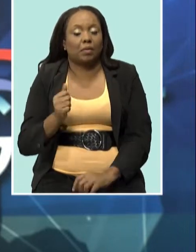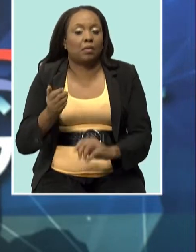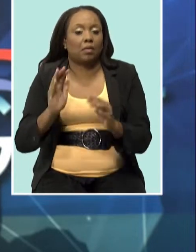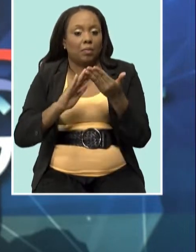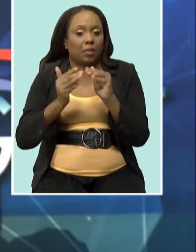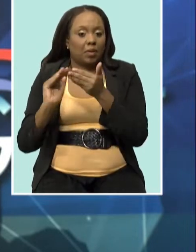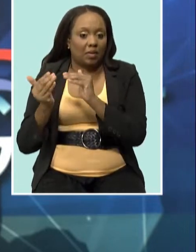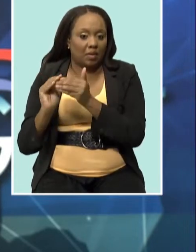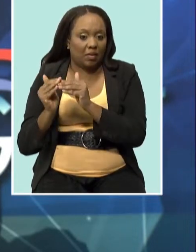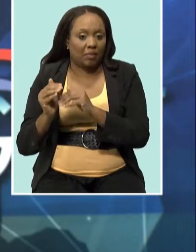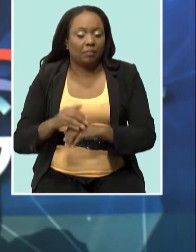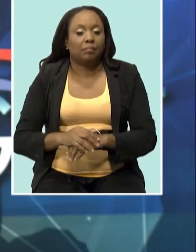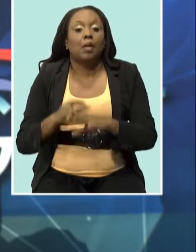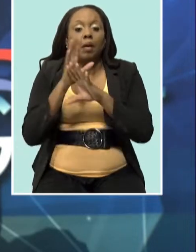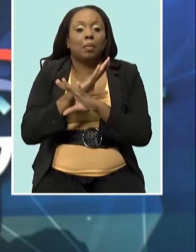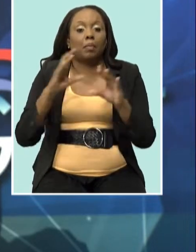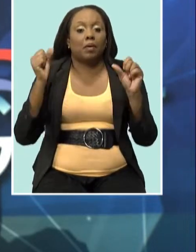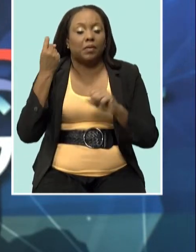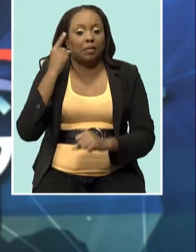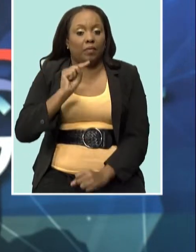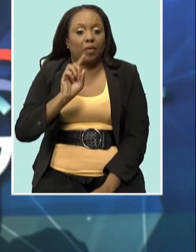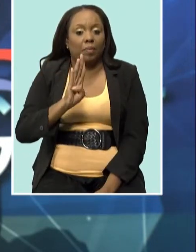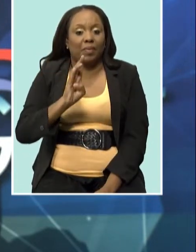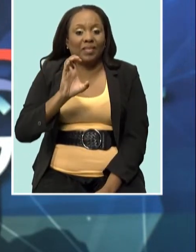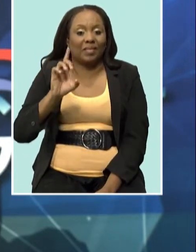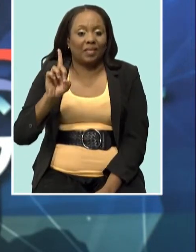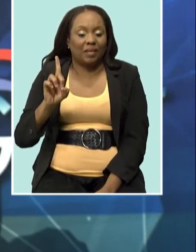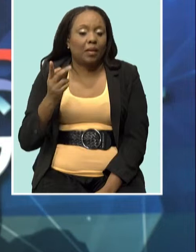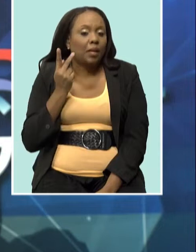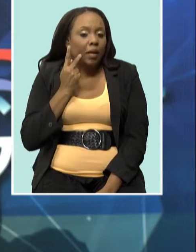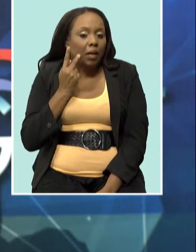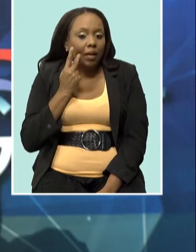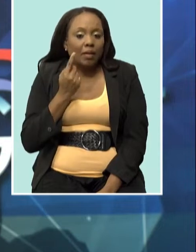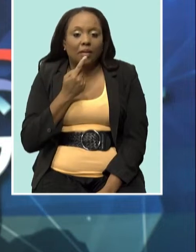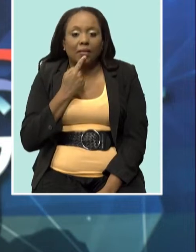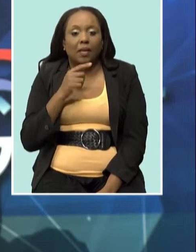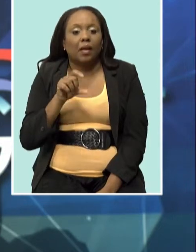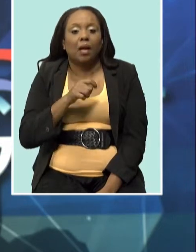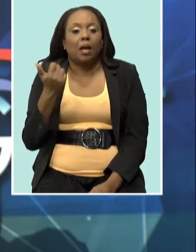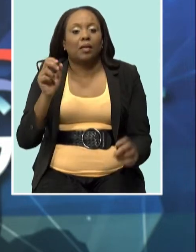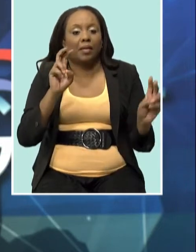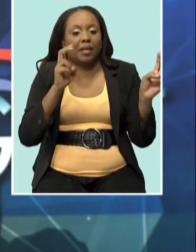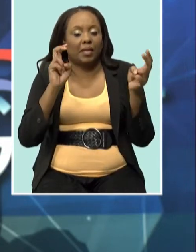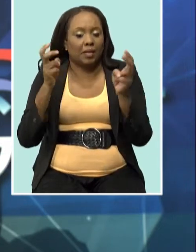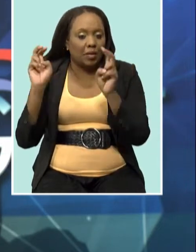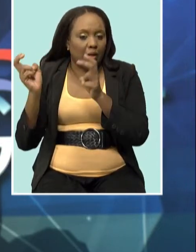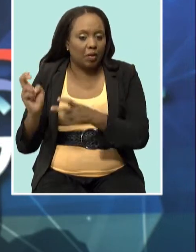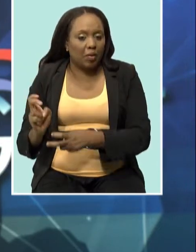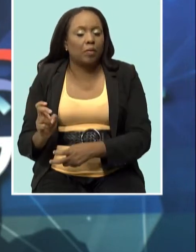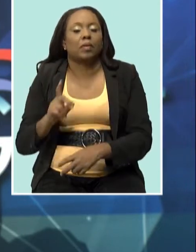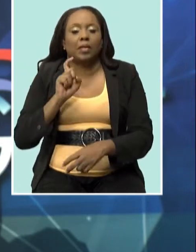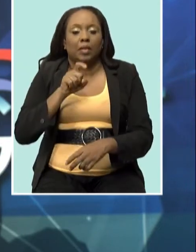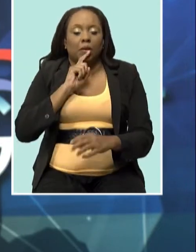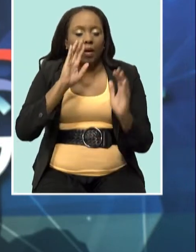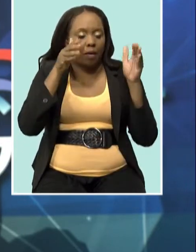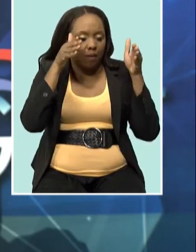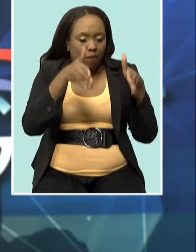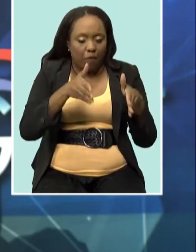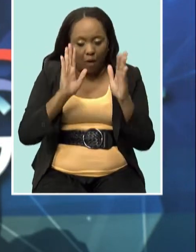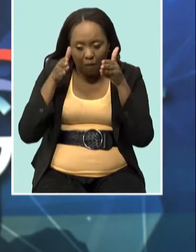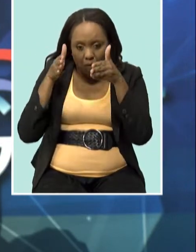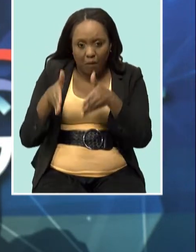be finalized, debated, and hopefully activated this year. We have had legislation for over